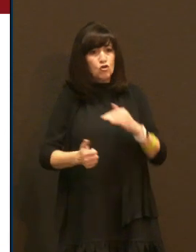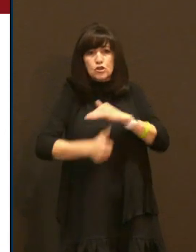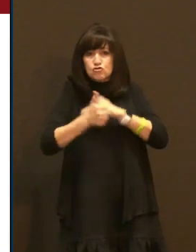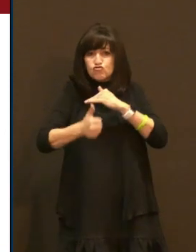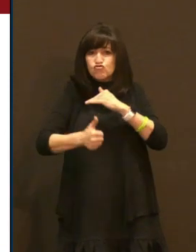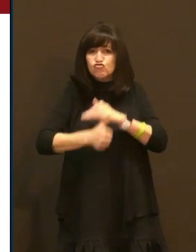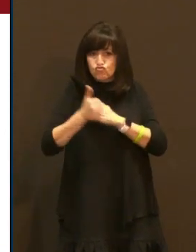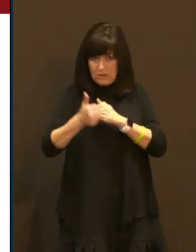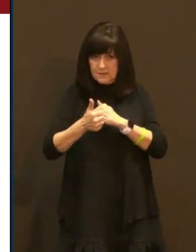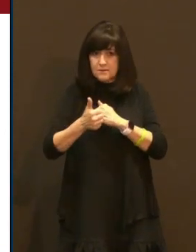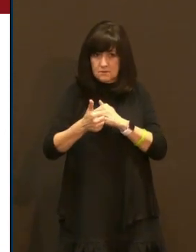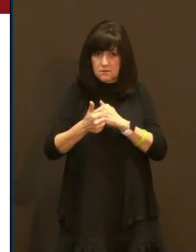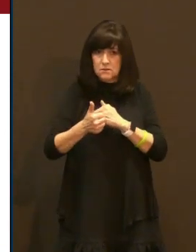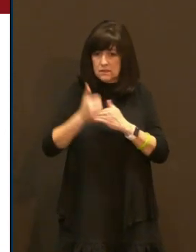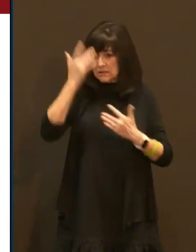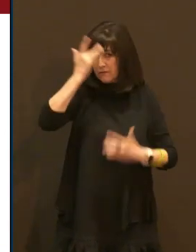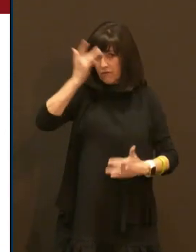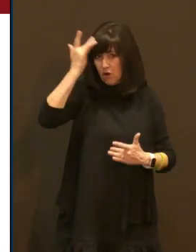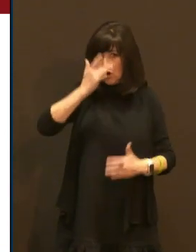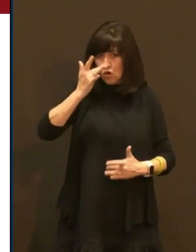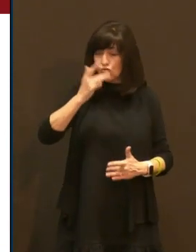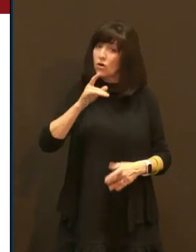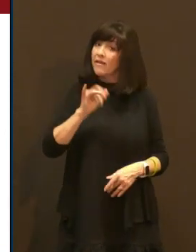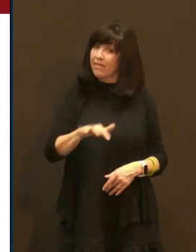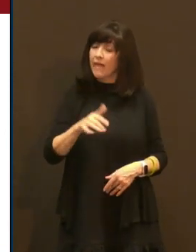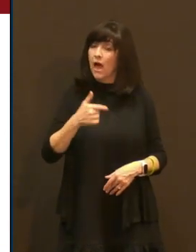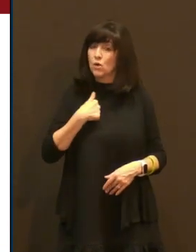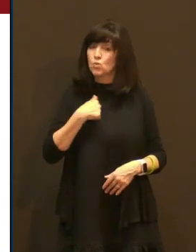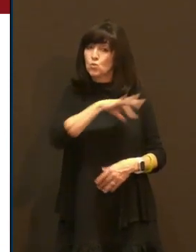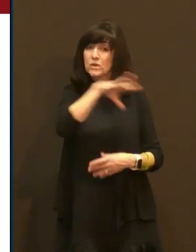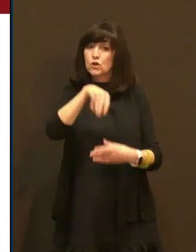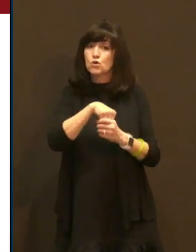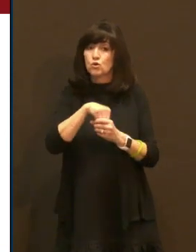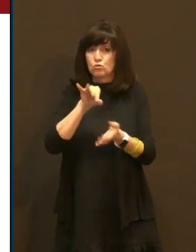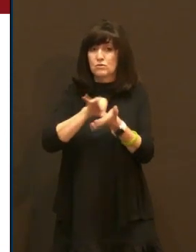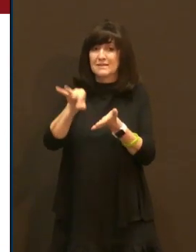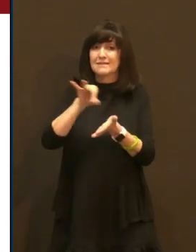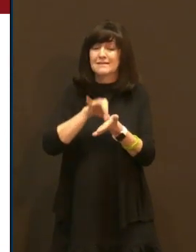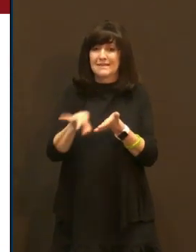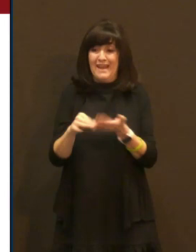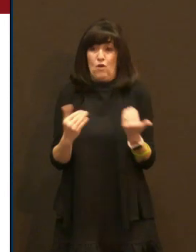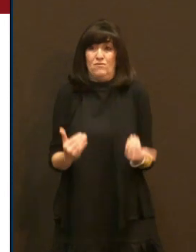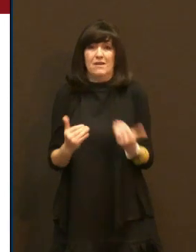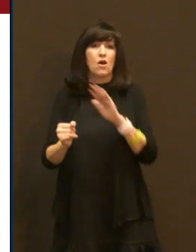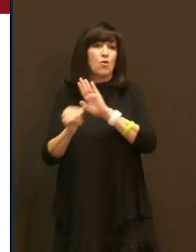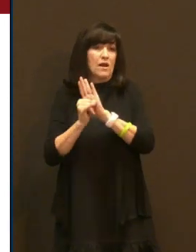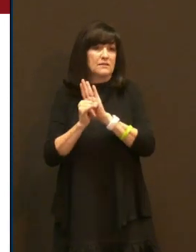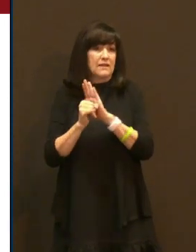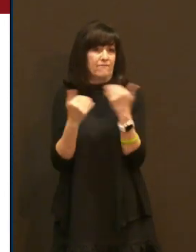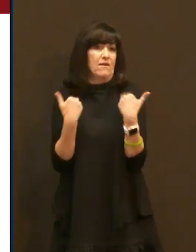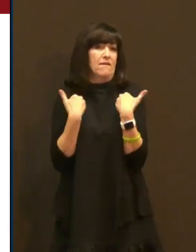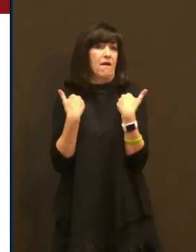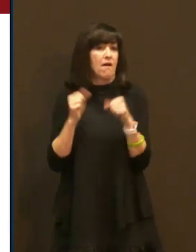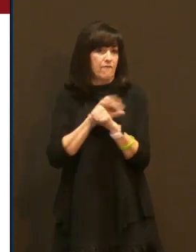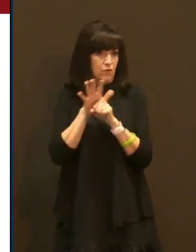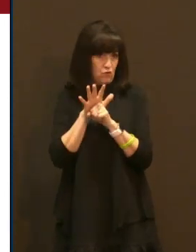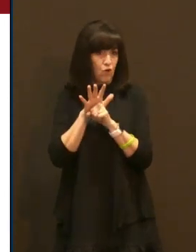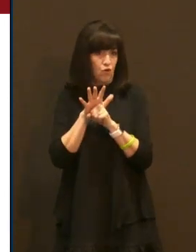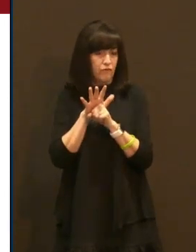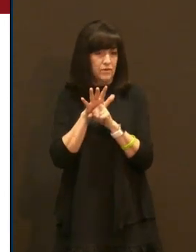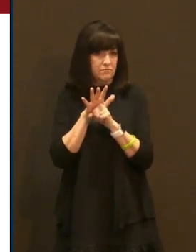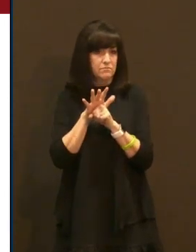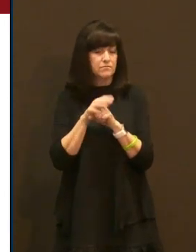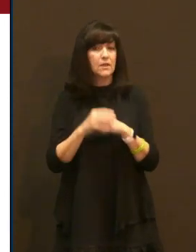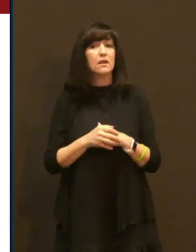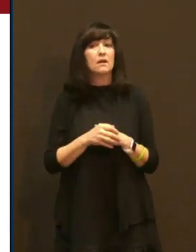is considered in our positive case count. If they have an IgG only, that is